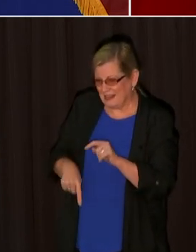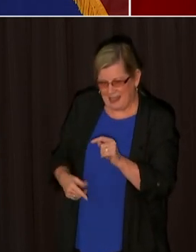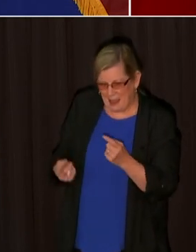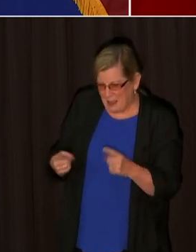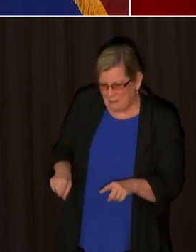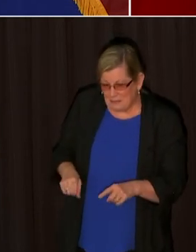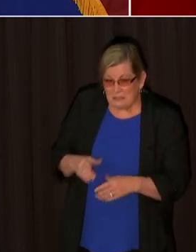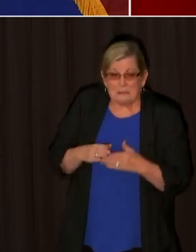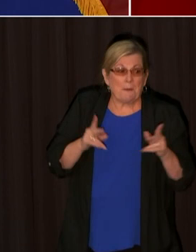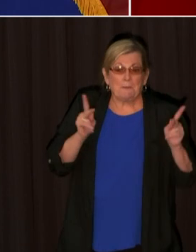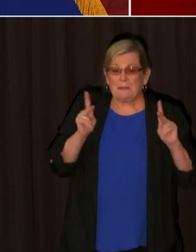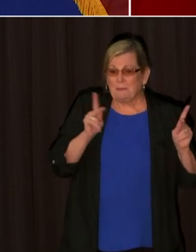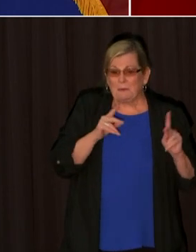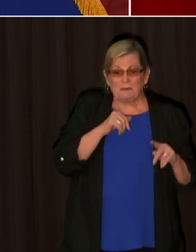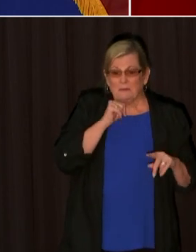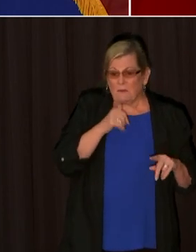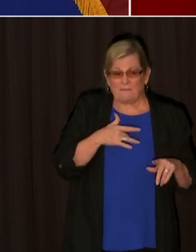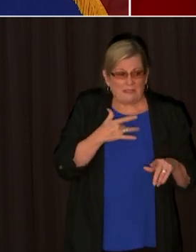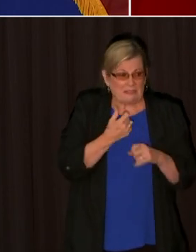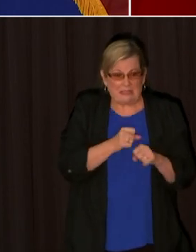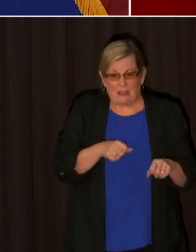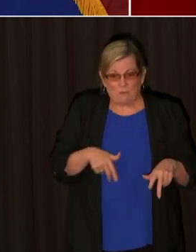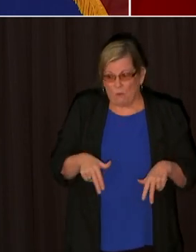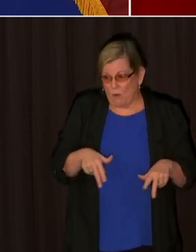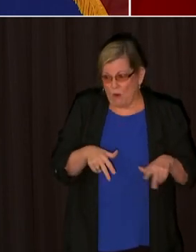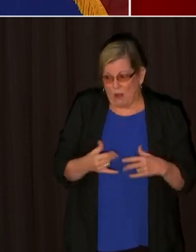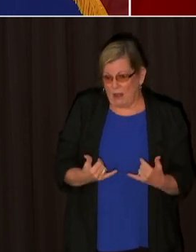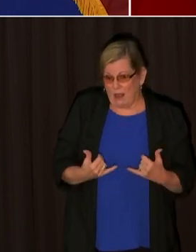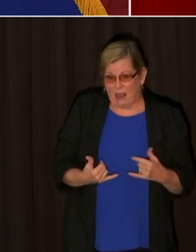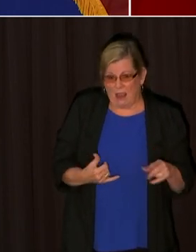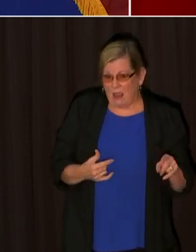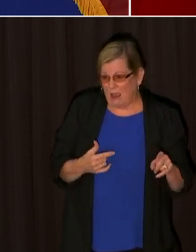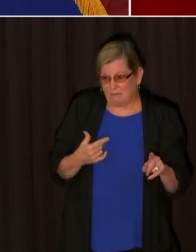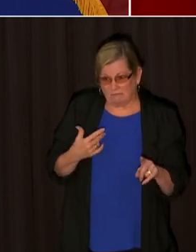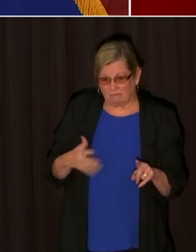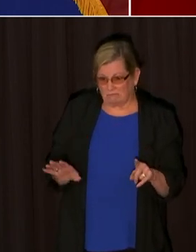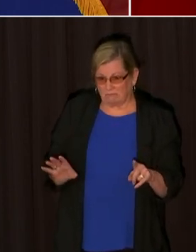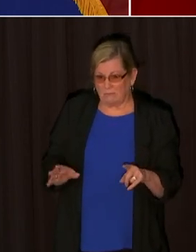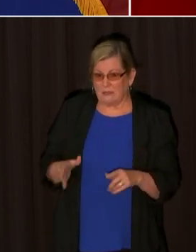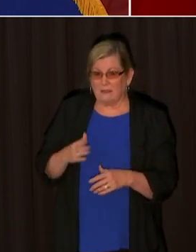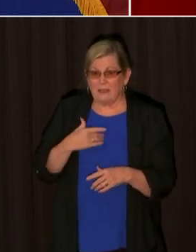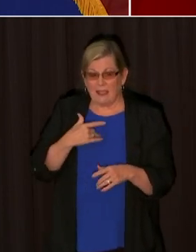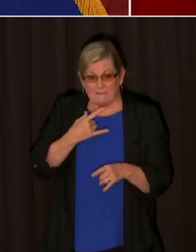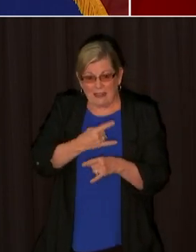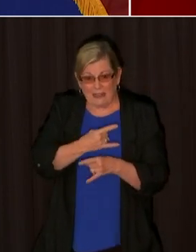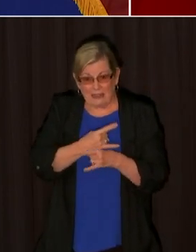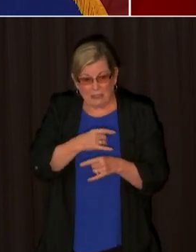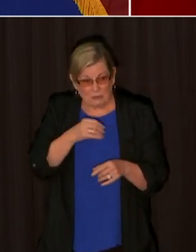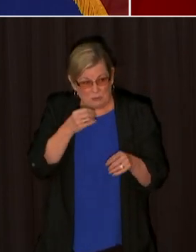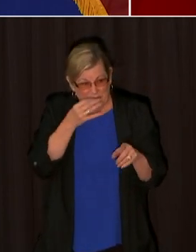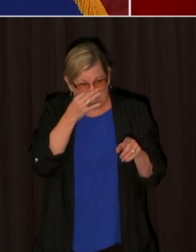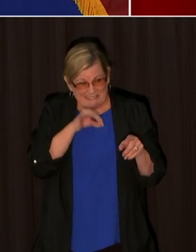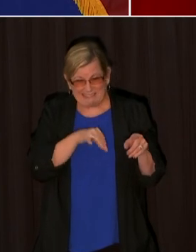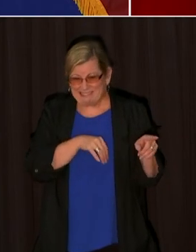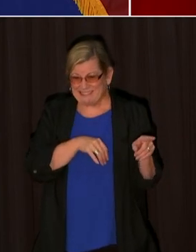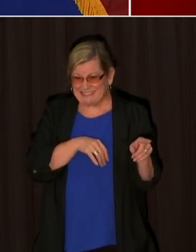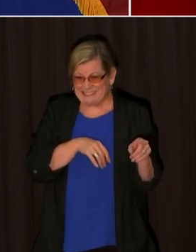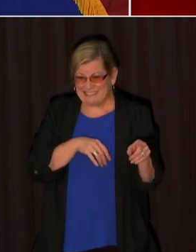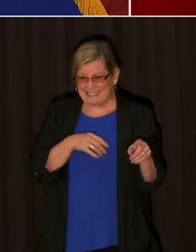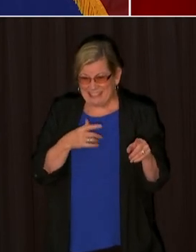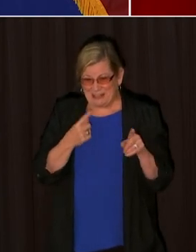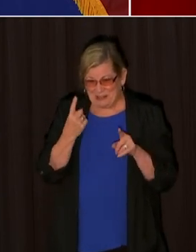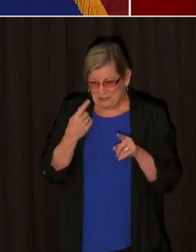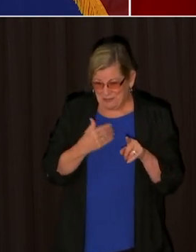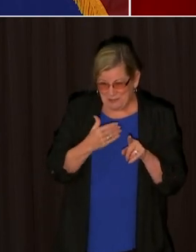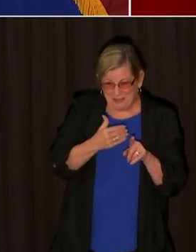that they don't feel safe going out for a walk. Or there may be a liquor store or carryouts on every other block, right? So they